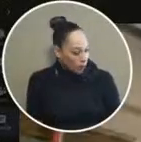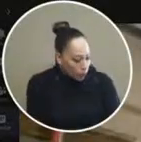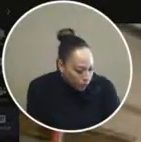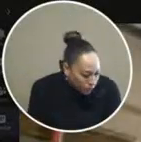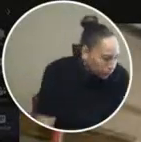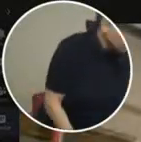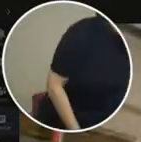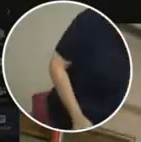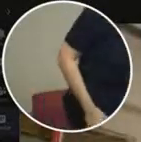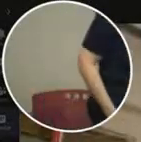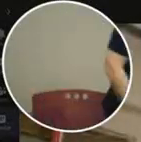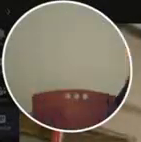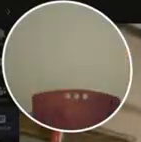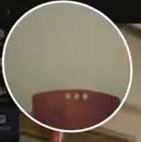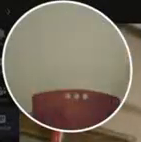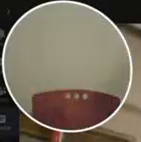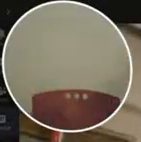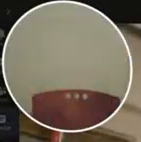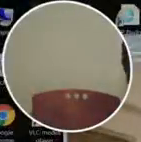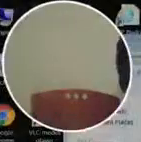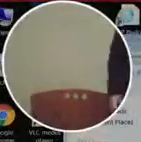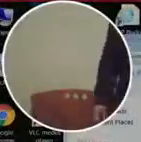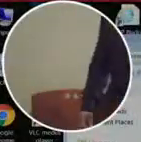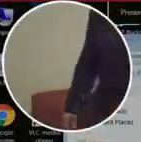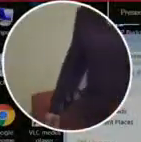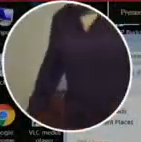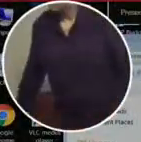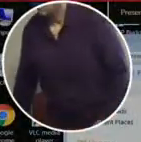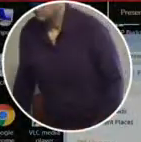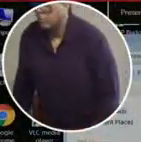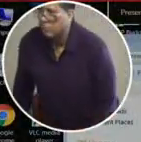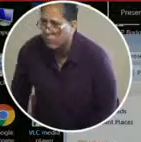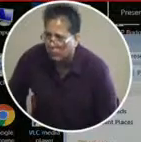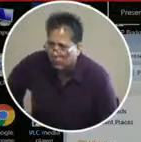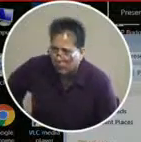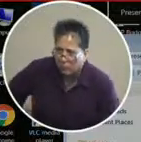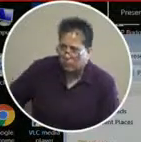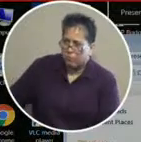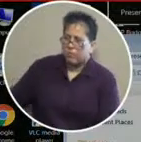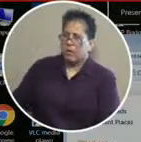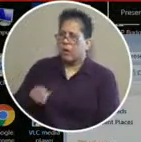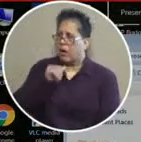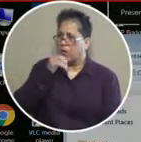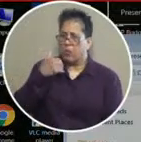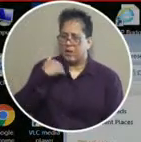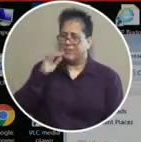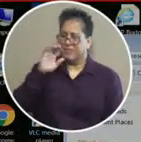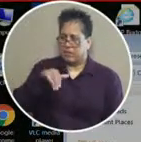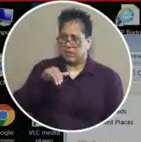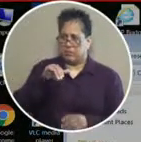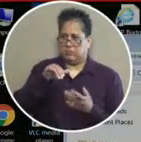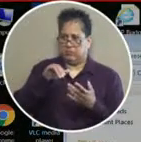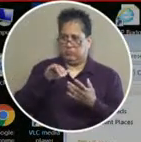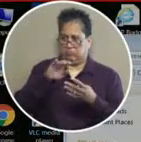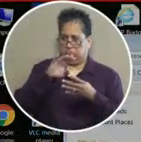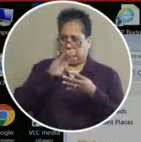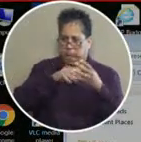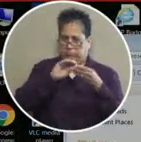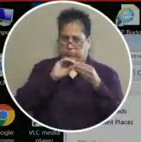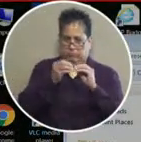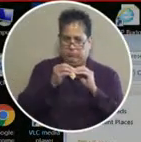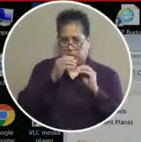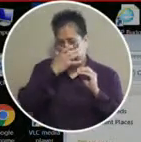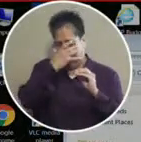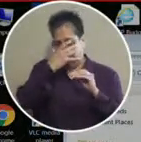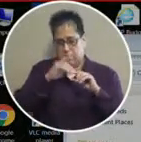definitely. I don't think we have that graph, but I can provide that to you. And as we mentioned